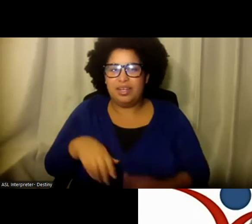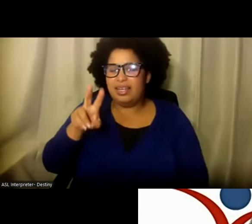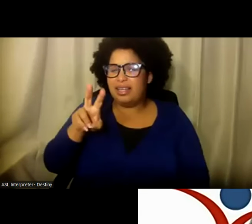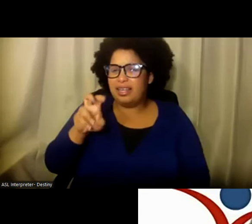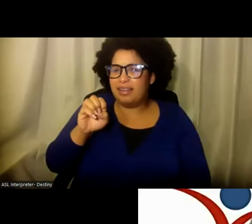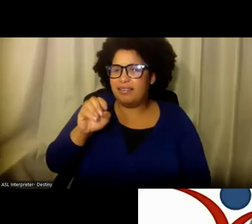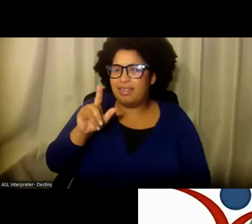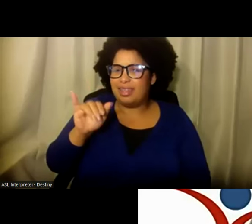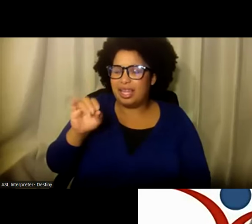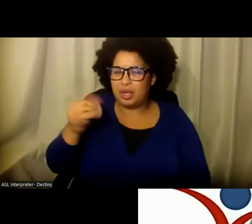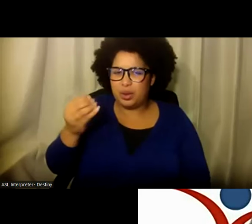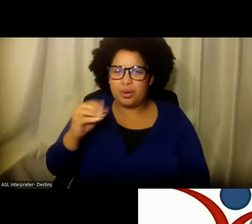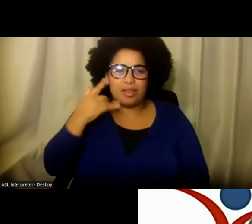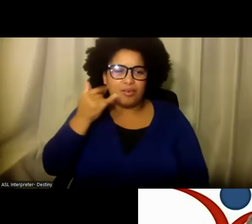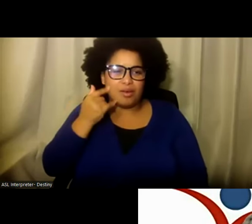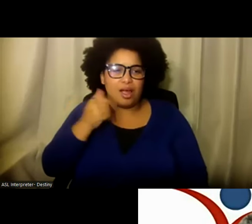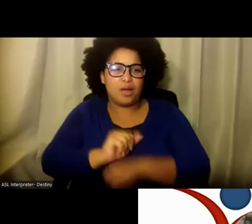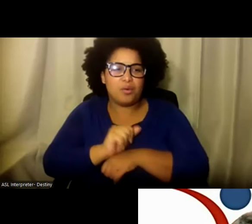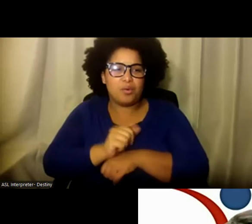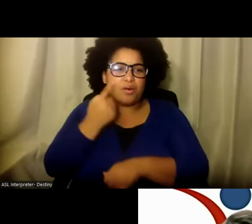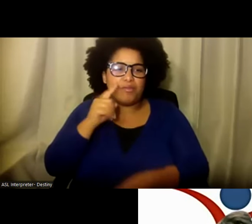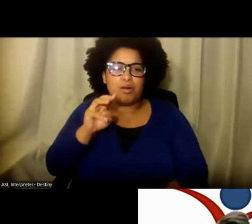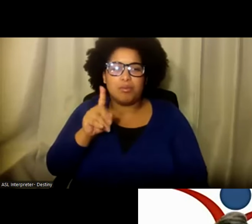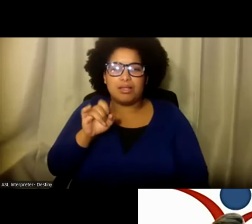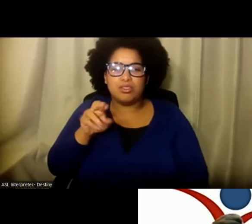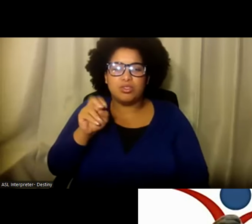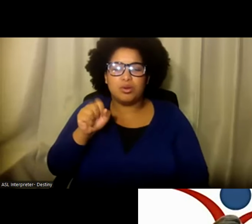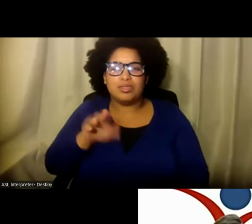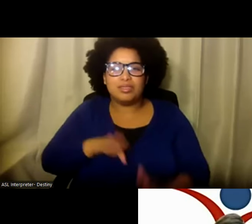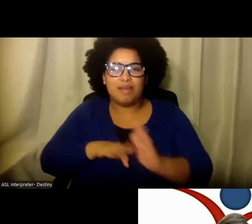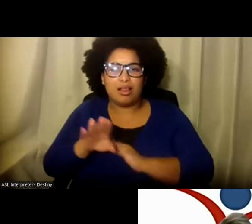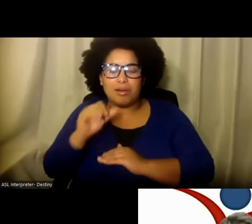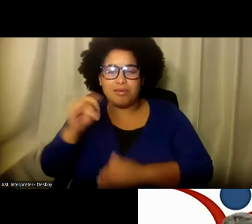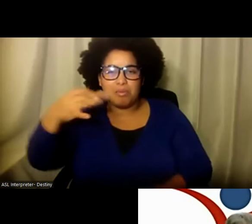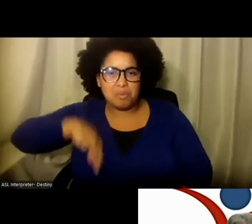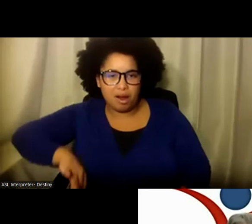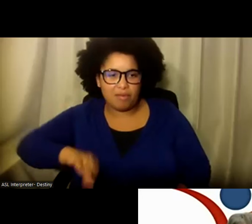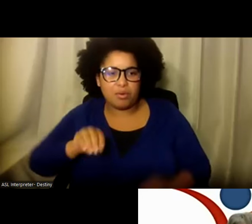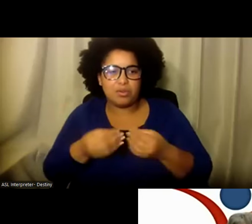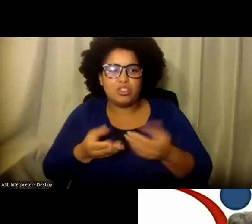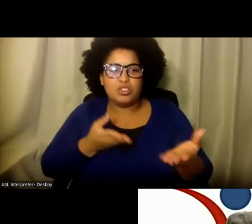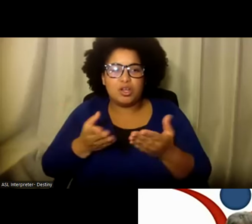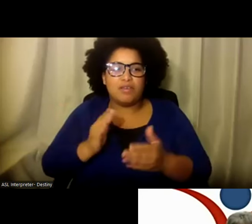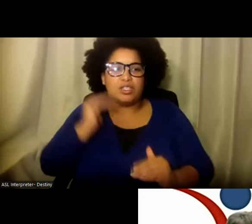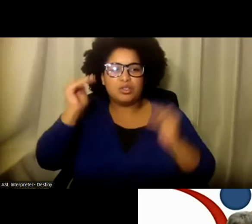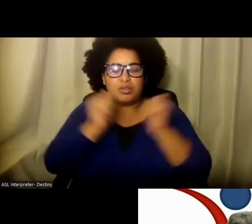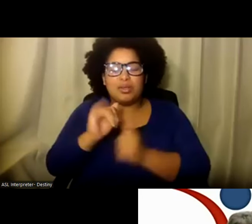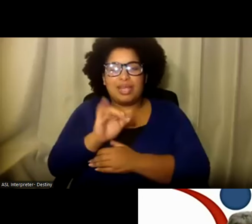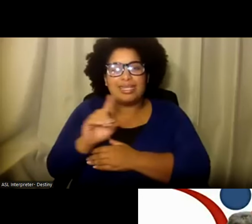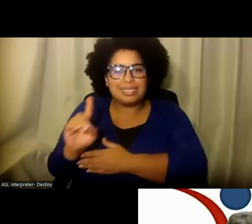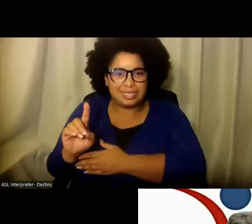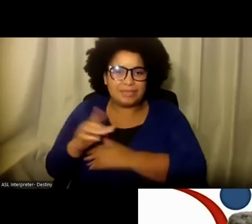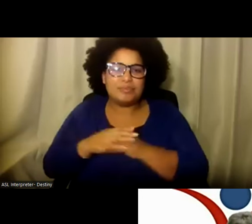for Milestones of Development. It's a nonprofit organization serving adults with intellectual and